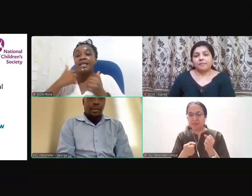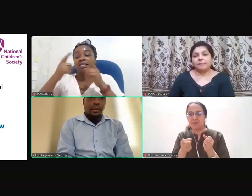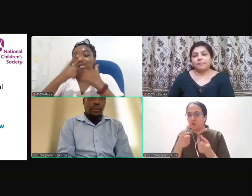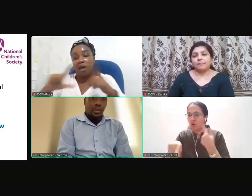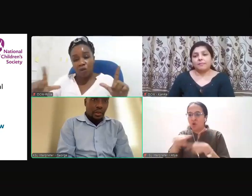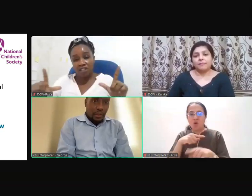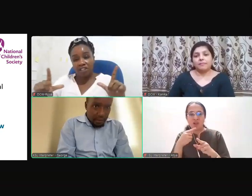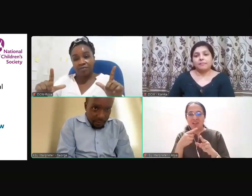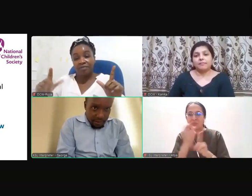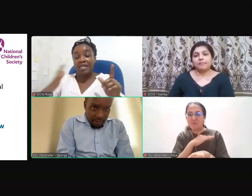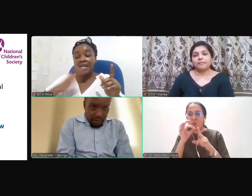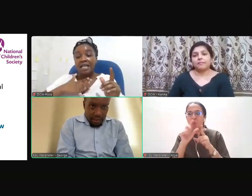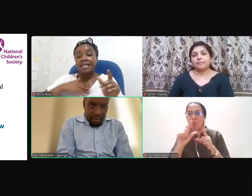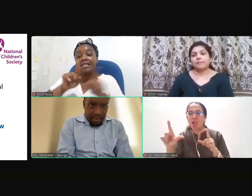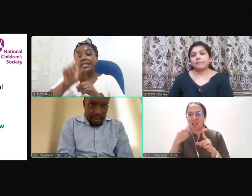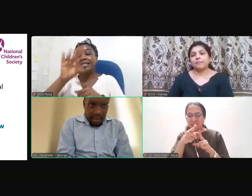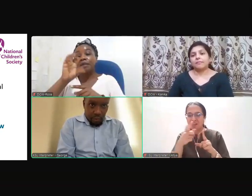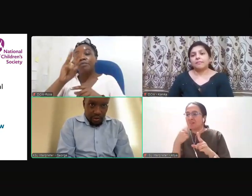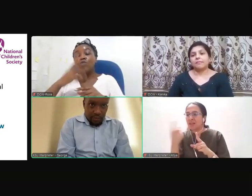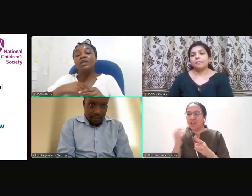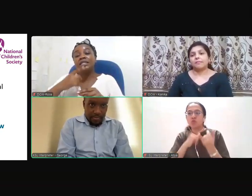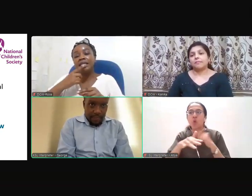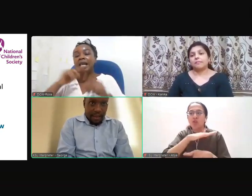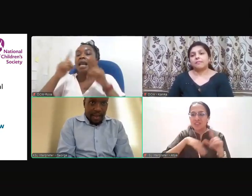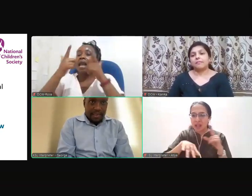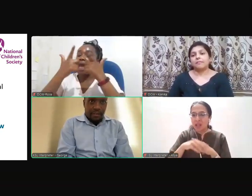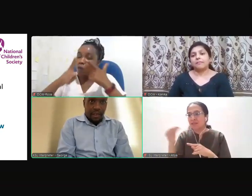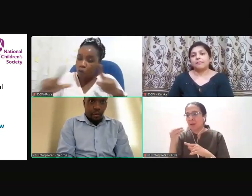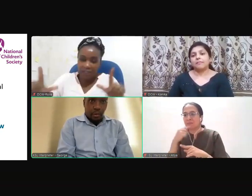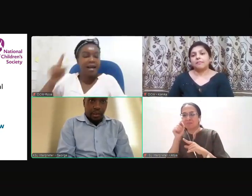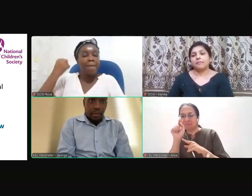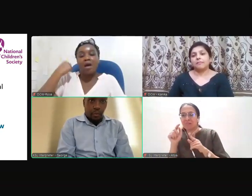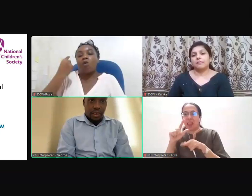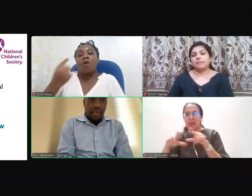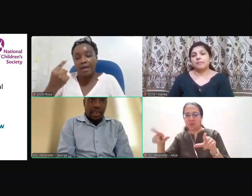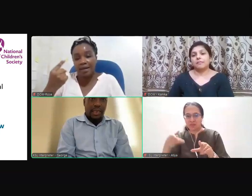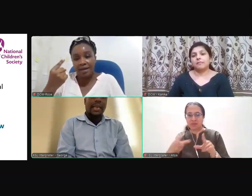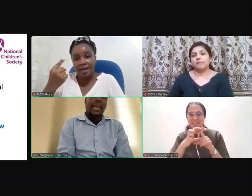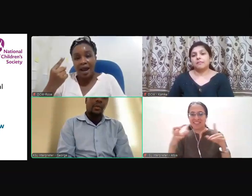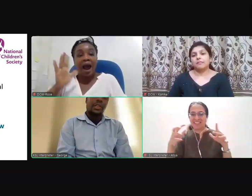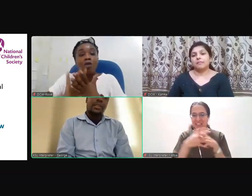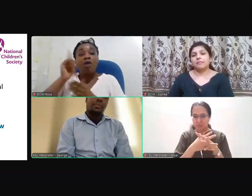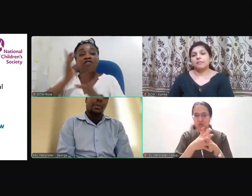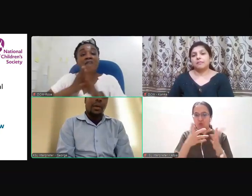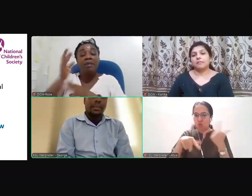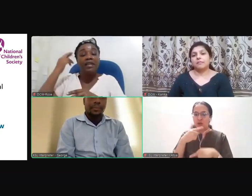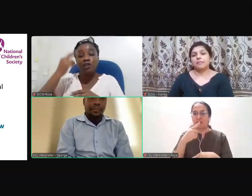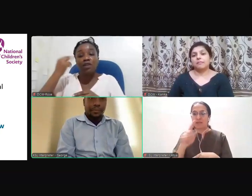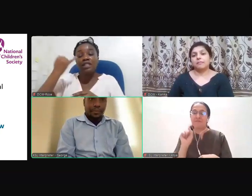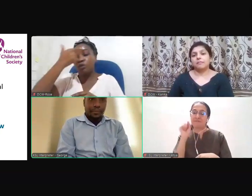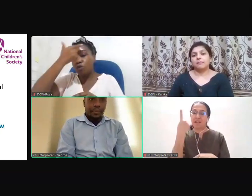social, emotional, some others said language. As a deaf child worldwide, we say language is number